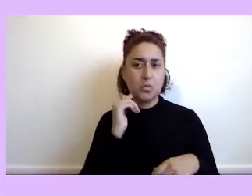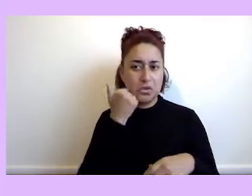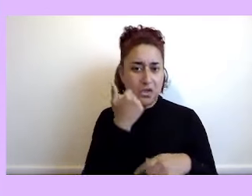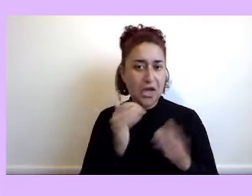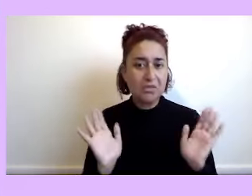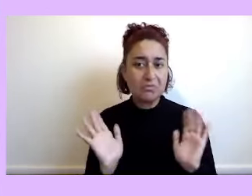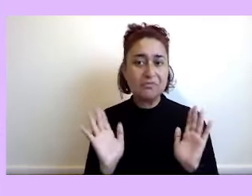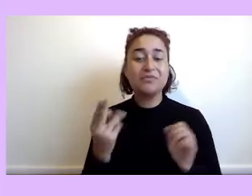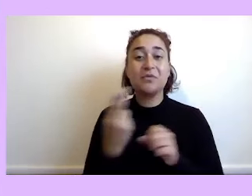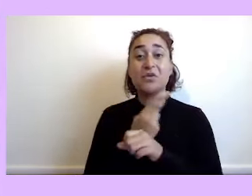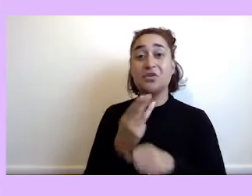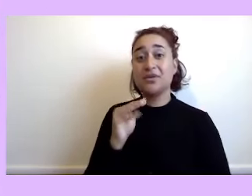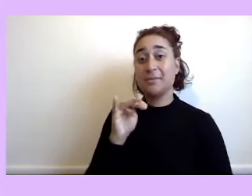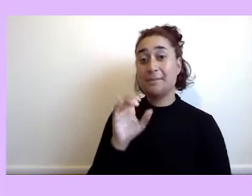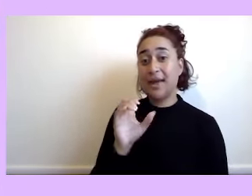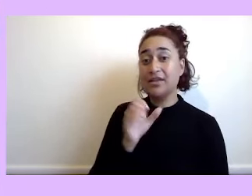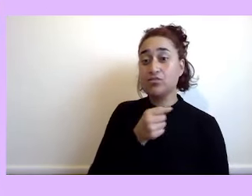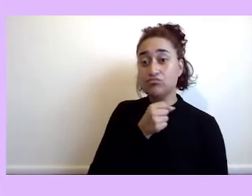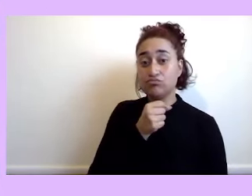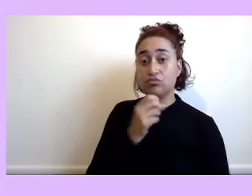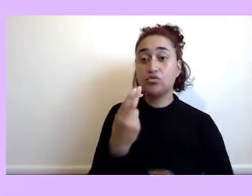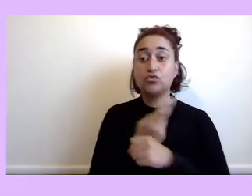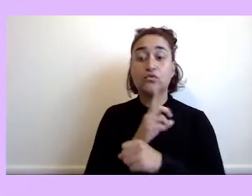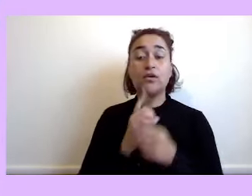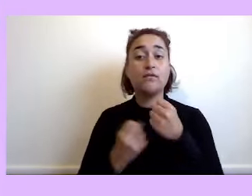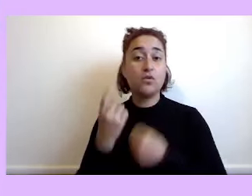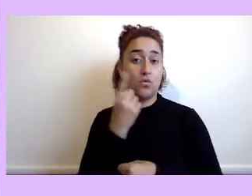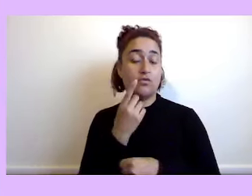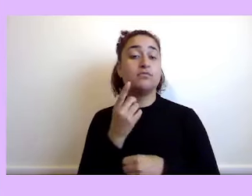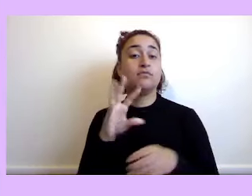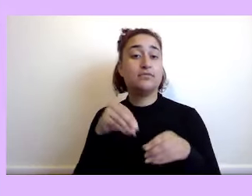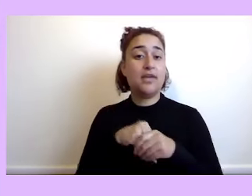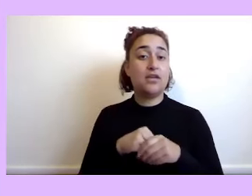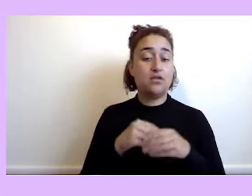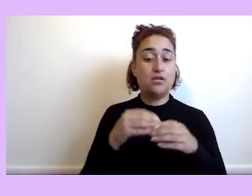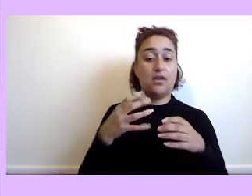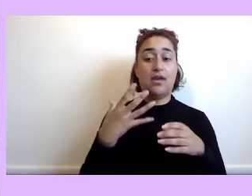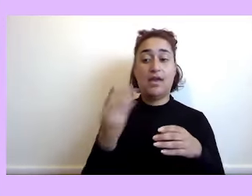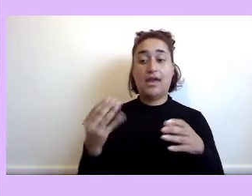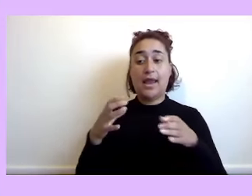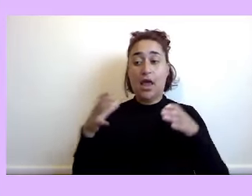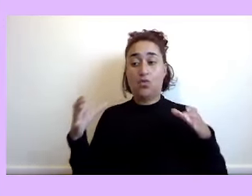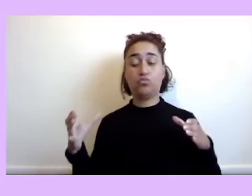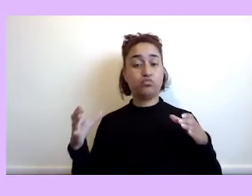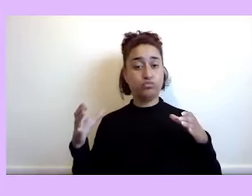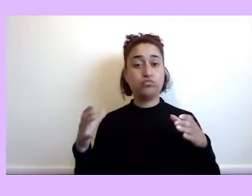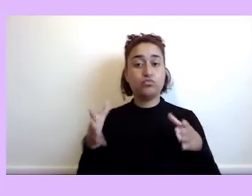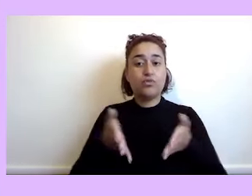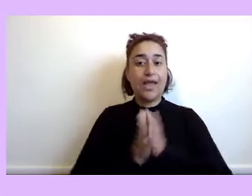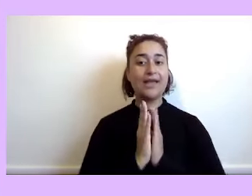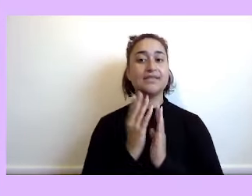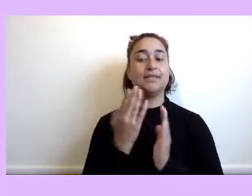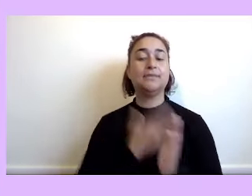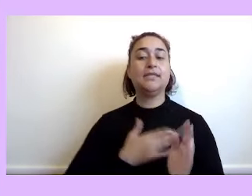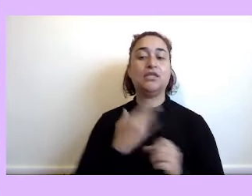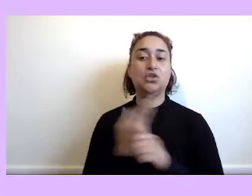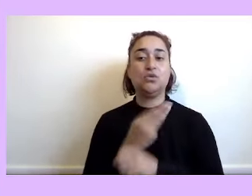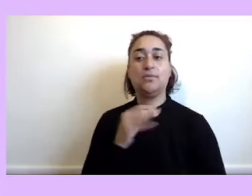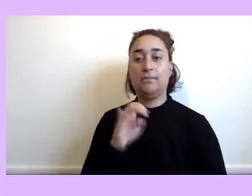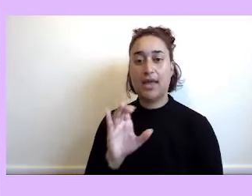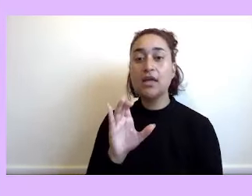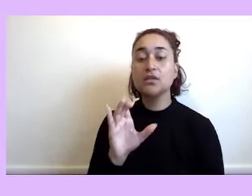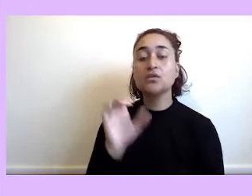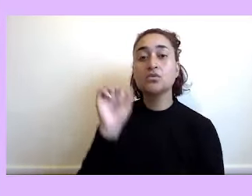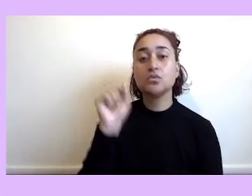using mics. That's true for everybody that's going to be speaking, inner circle and outer circle. We ask that you use a mic so that it can